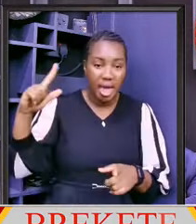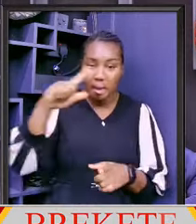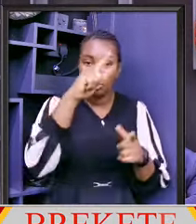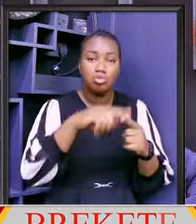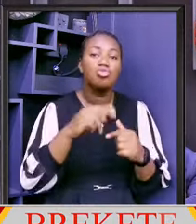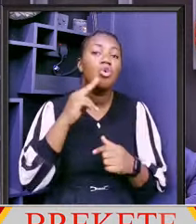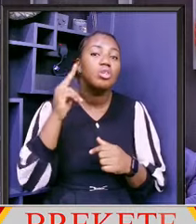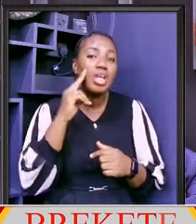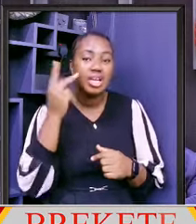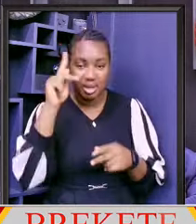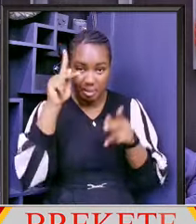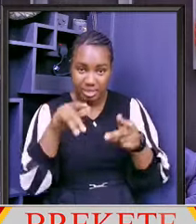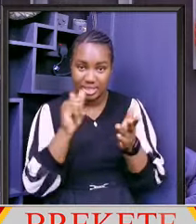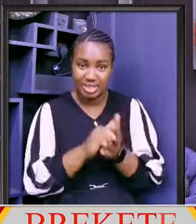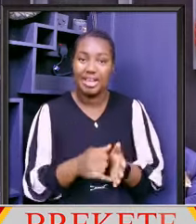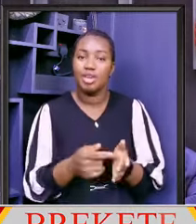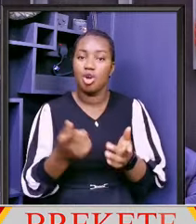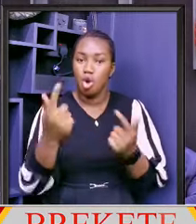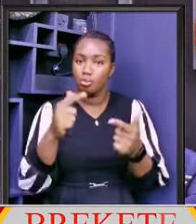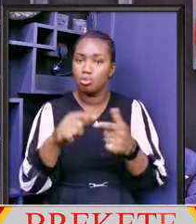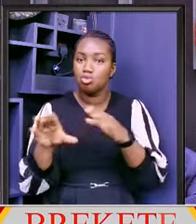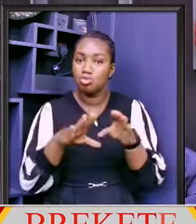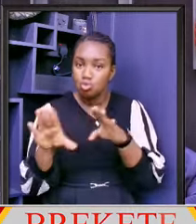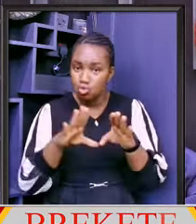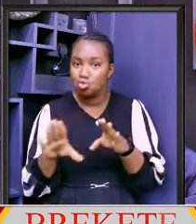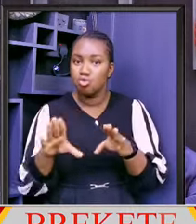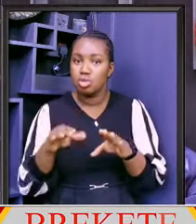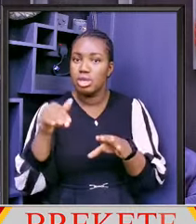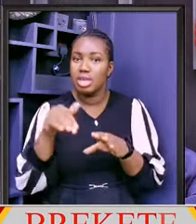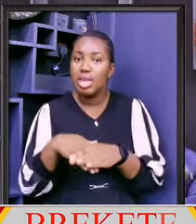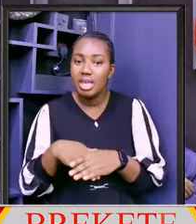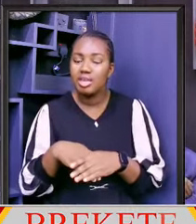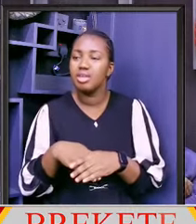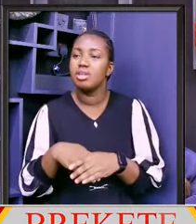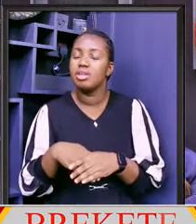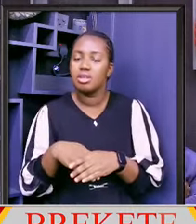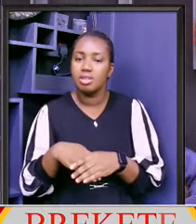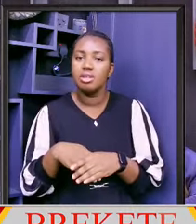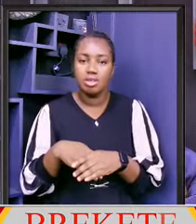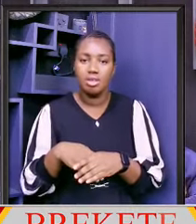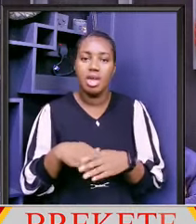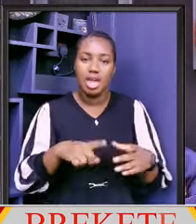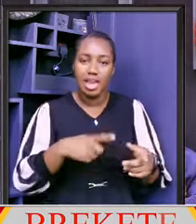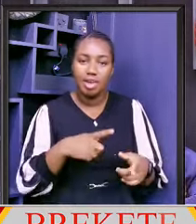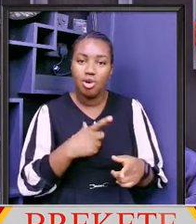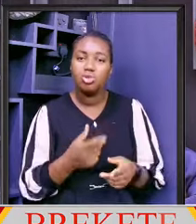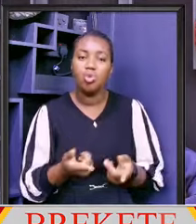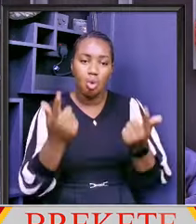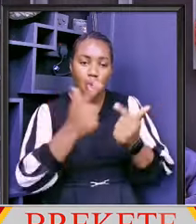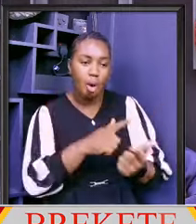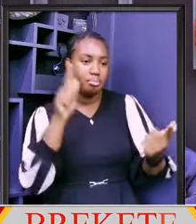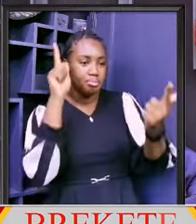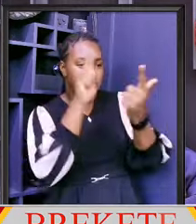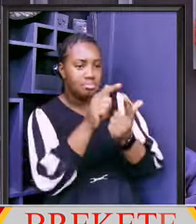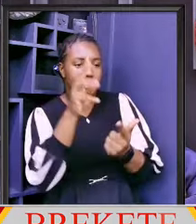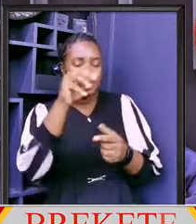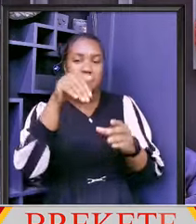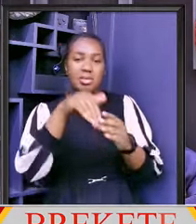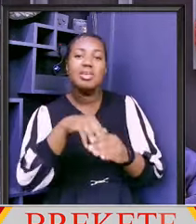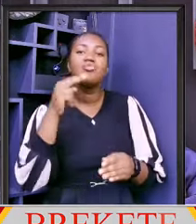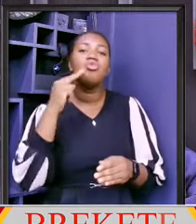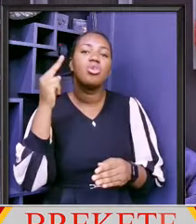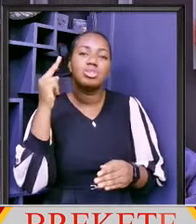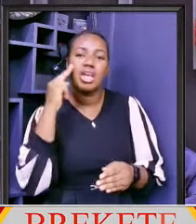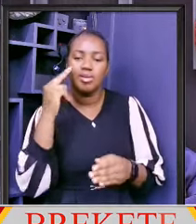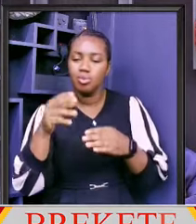person where they can't do business with, he go come meet them for hotel. They go do transaction finish. You go book another flight, he